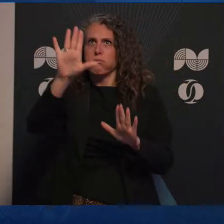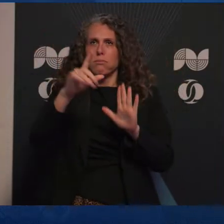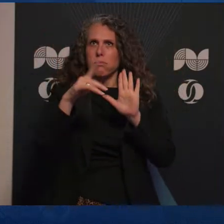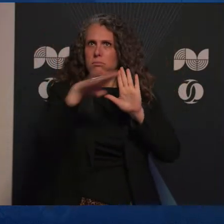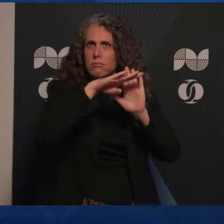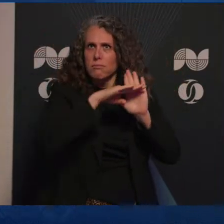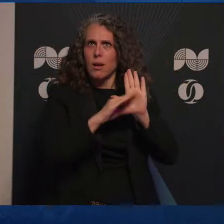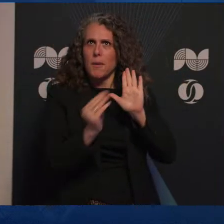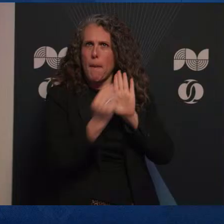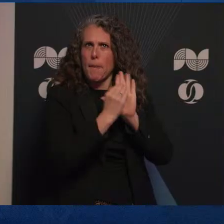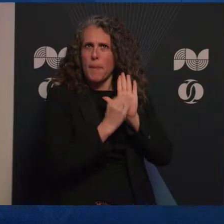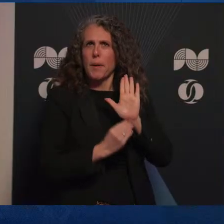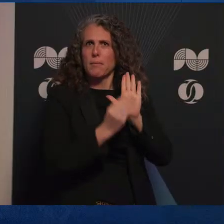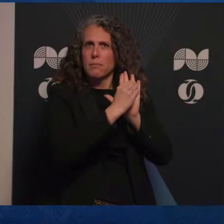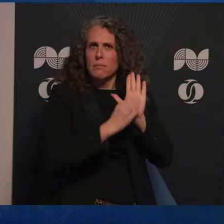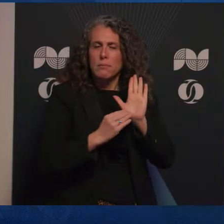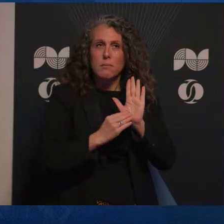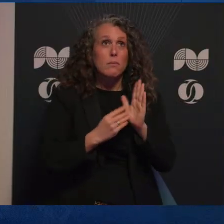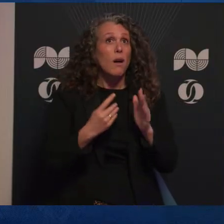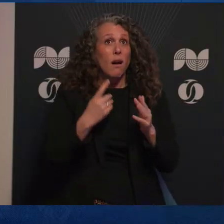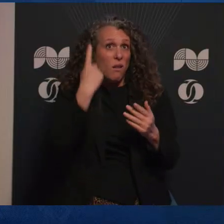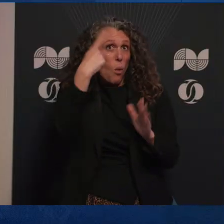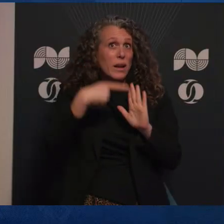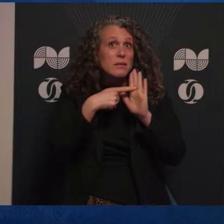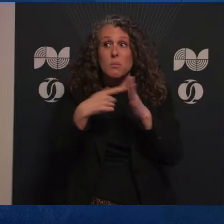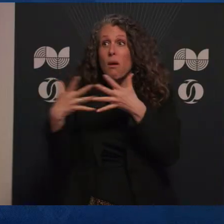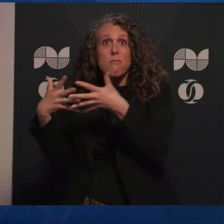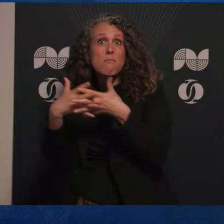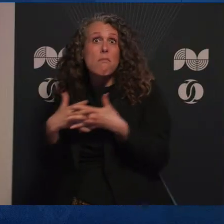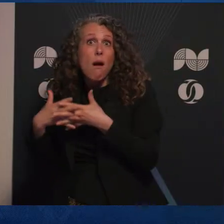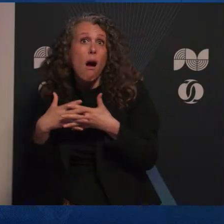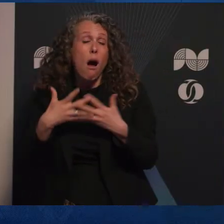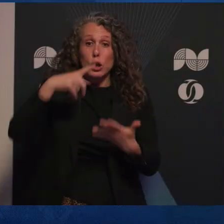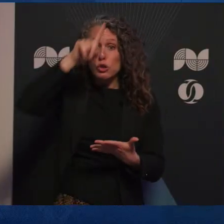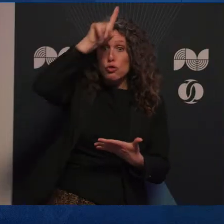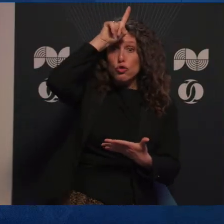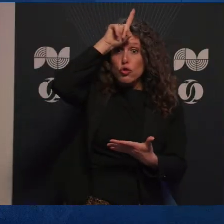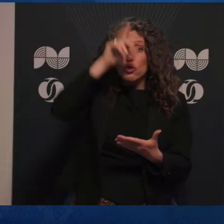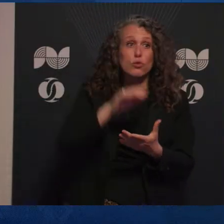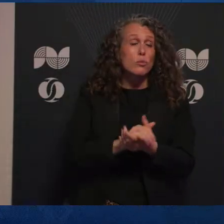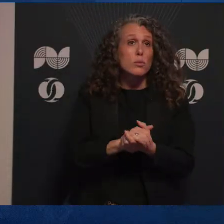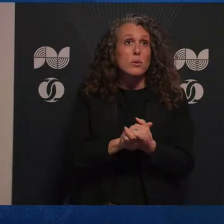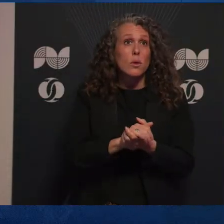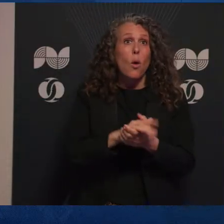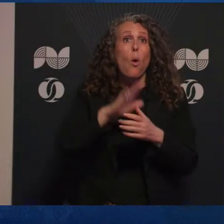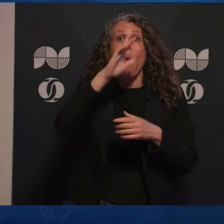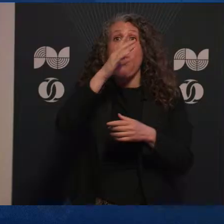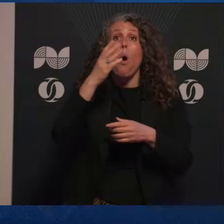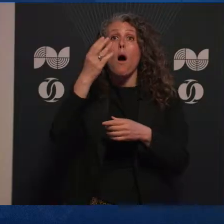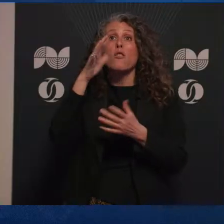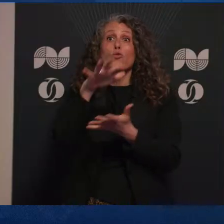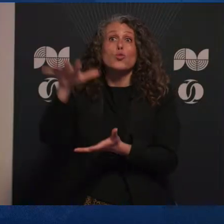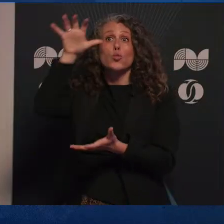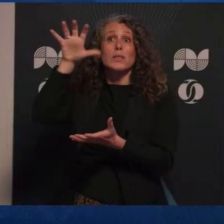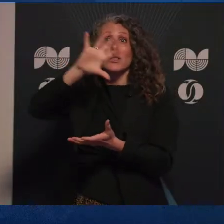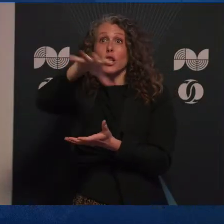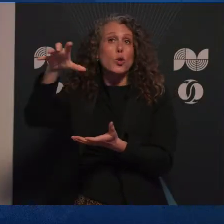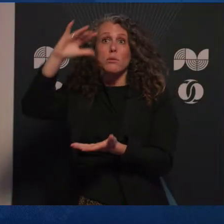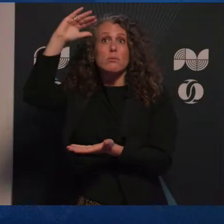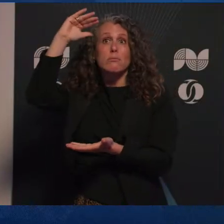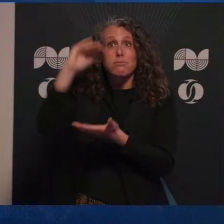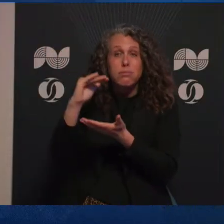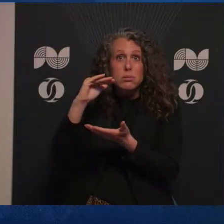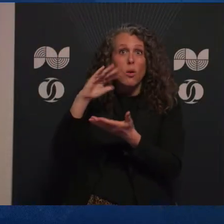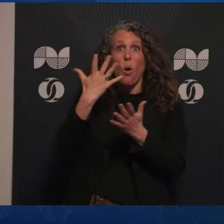by advanced economies such as the US or Germany. It's done by middle-income countries. It's even done by